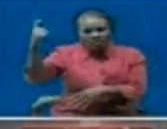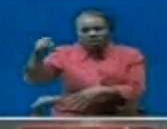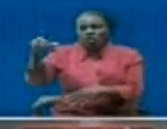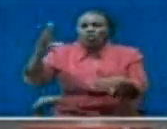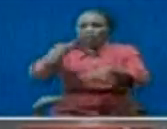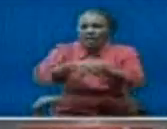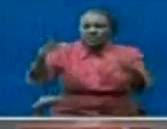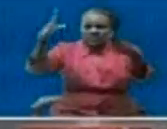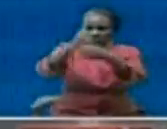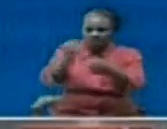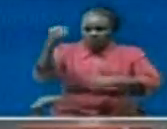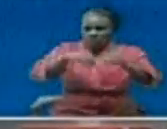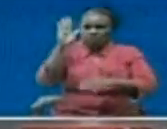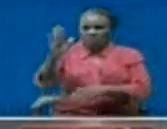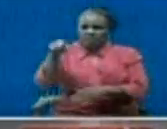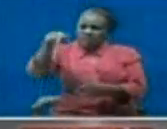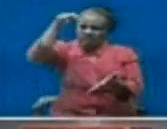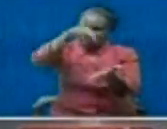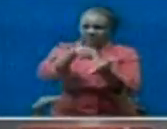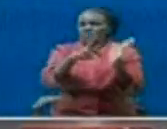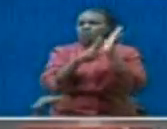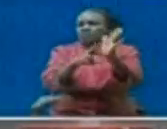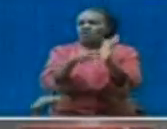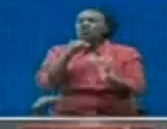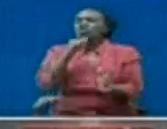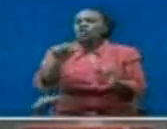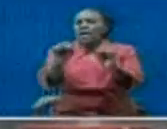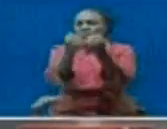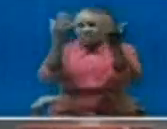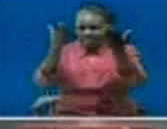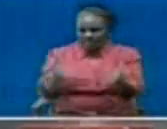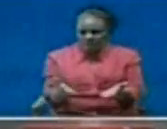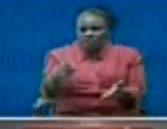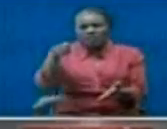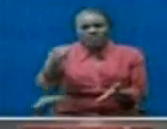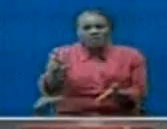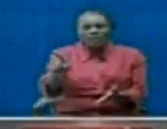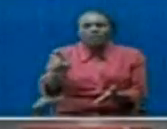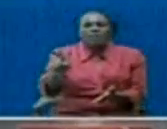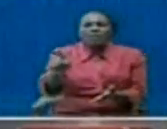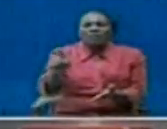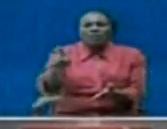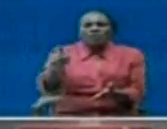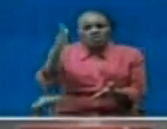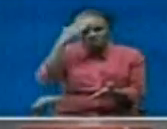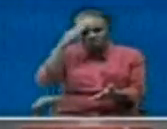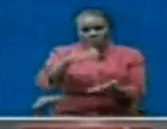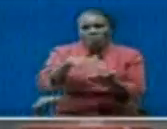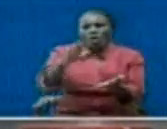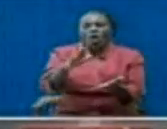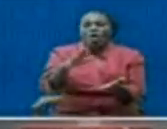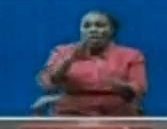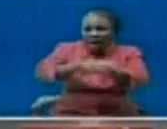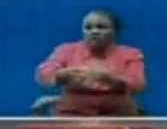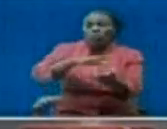and voted for him. And what he stood for and represented is not happening now. So I think he passed the threshold. He got more votes than with Musalia